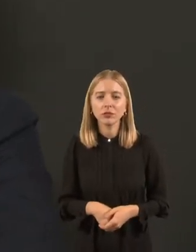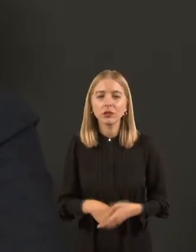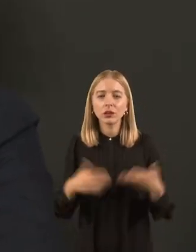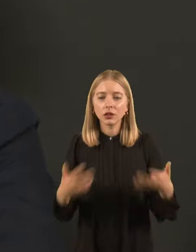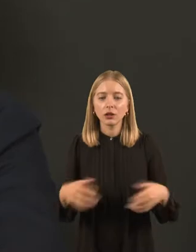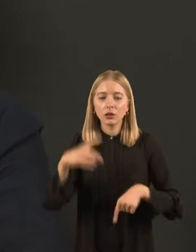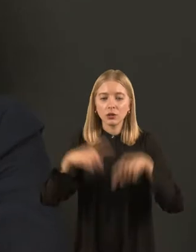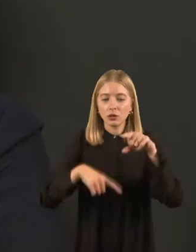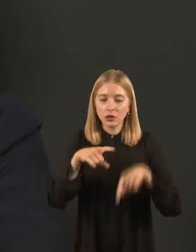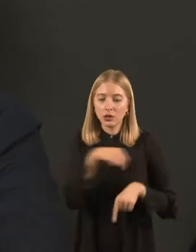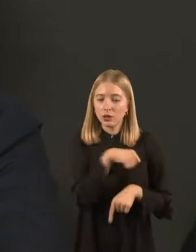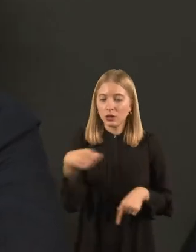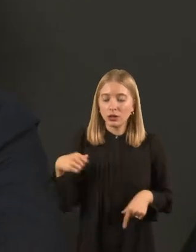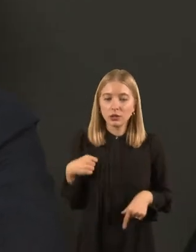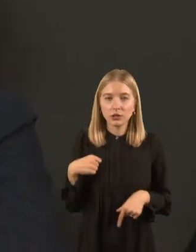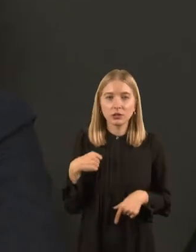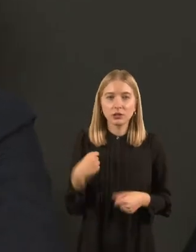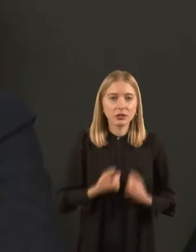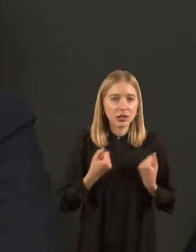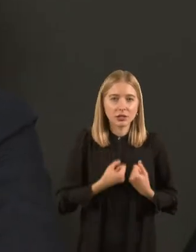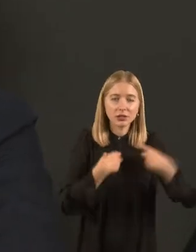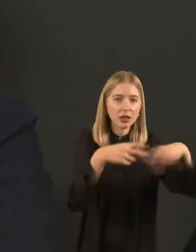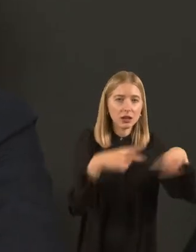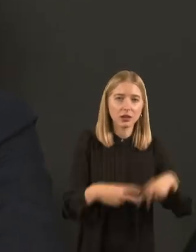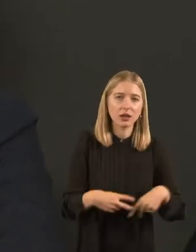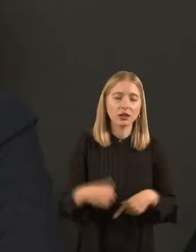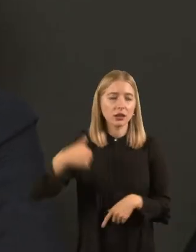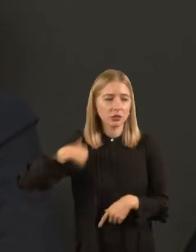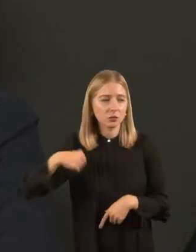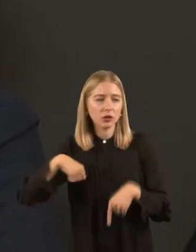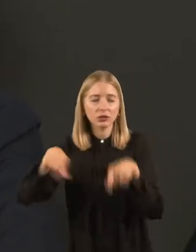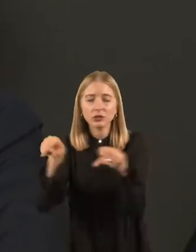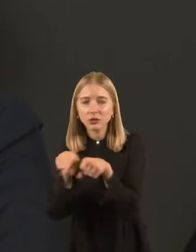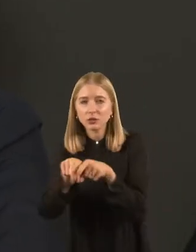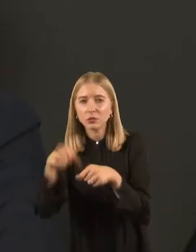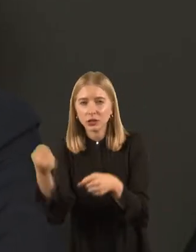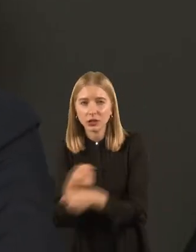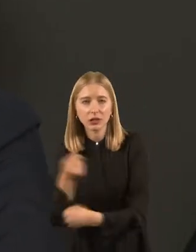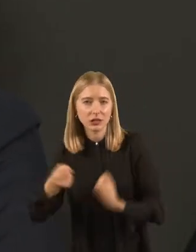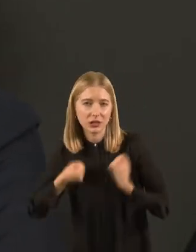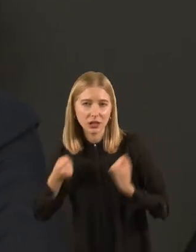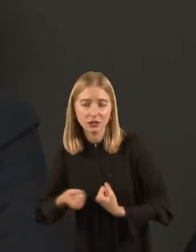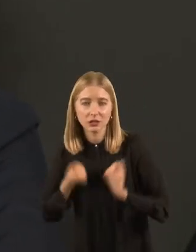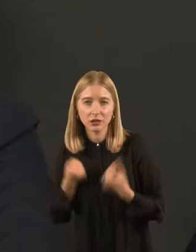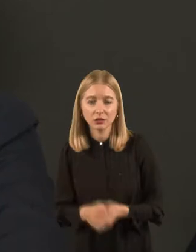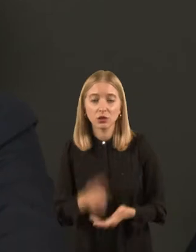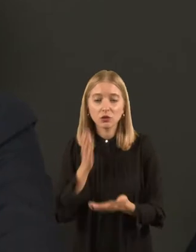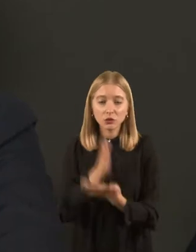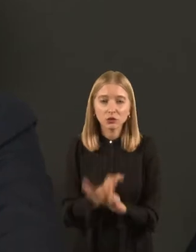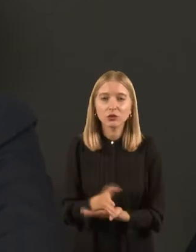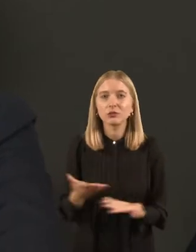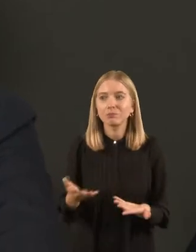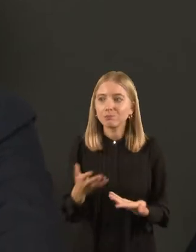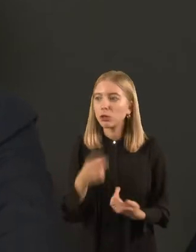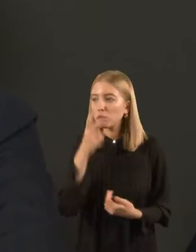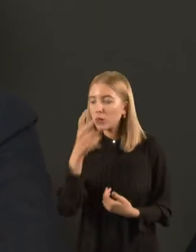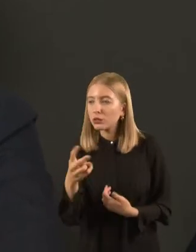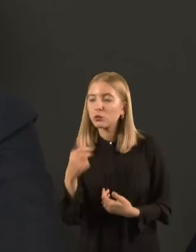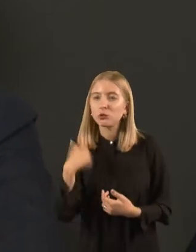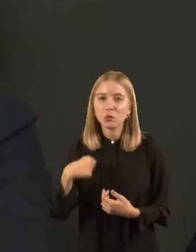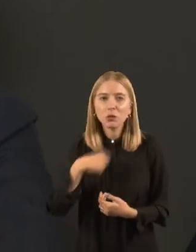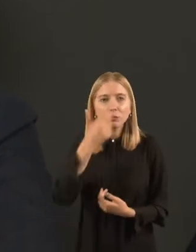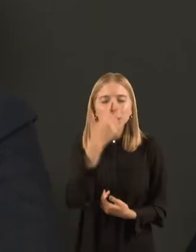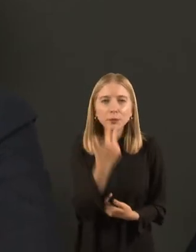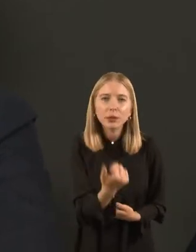is to find the treatment. Perhaps it will take a surgical operation, a